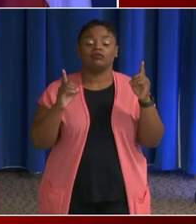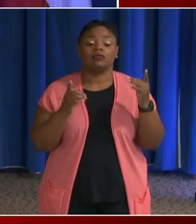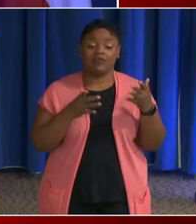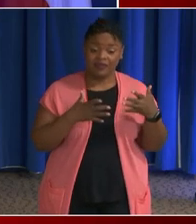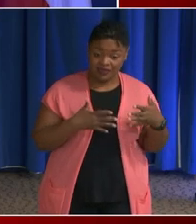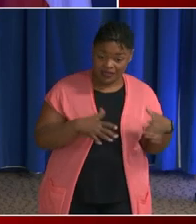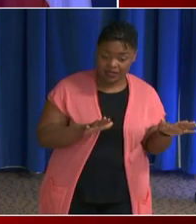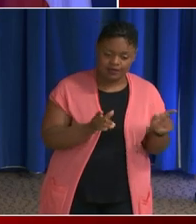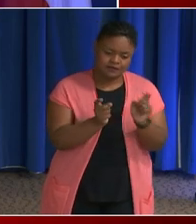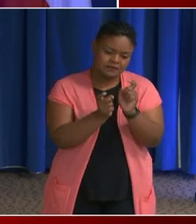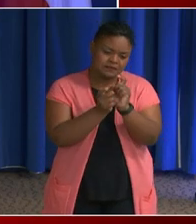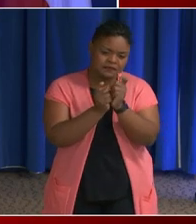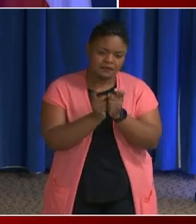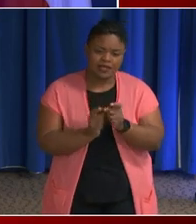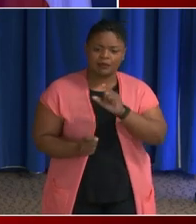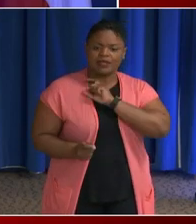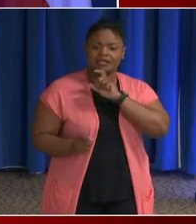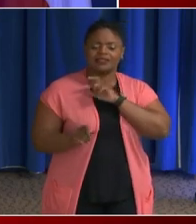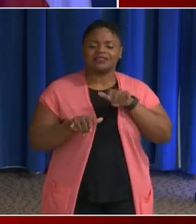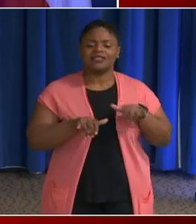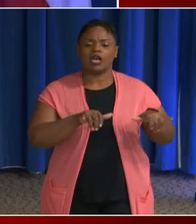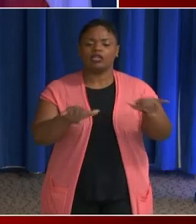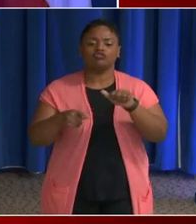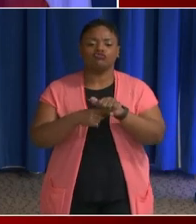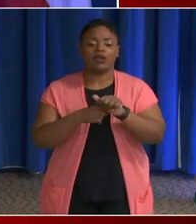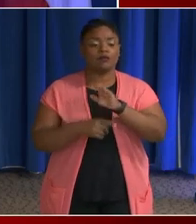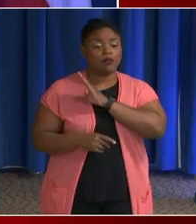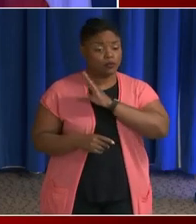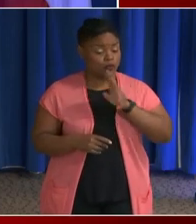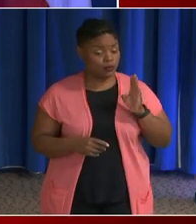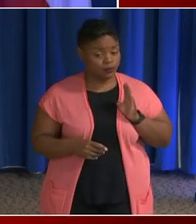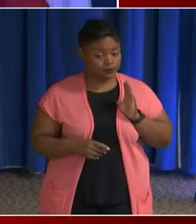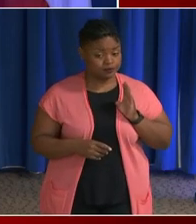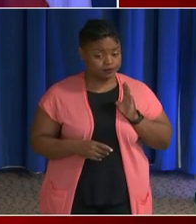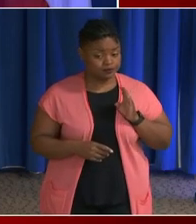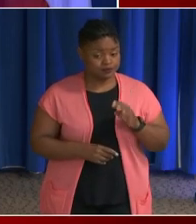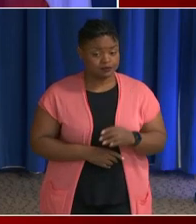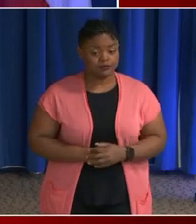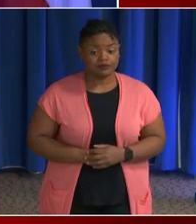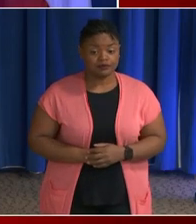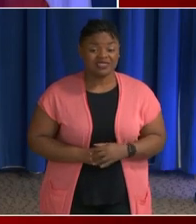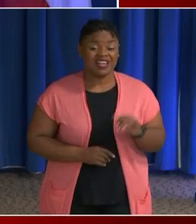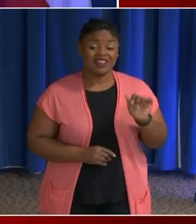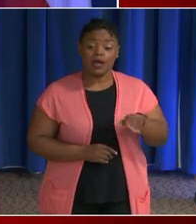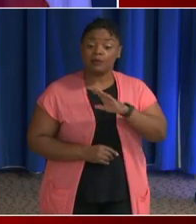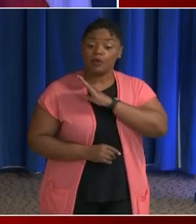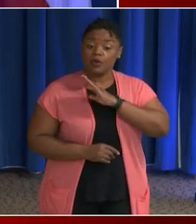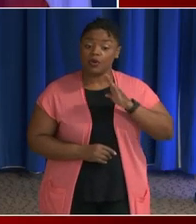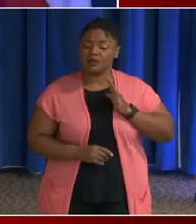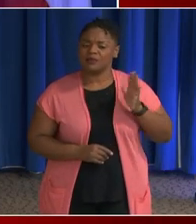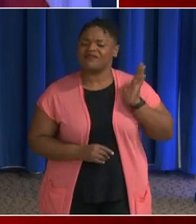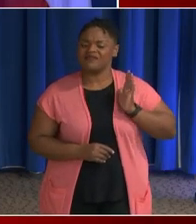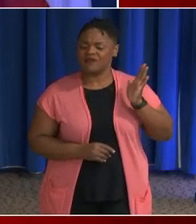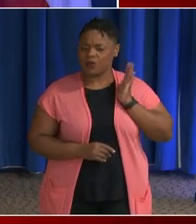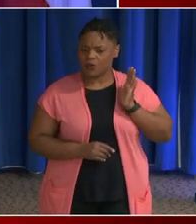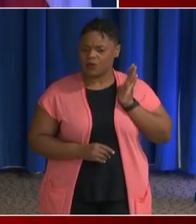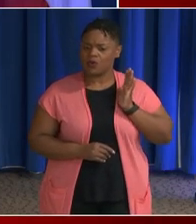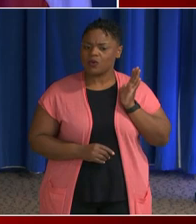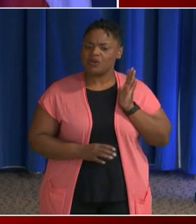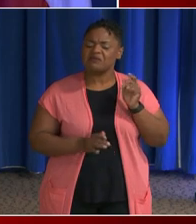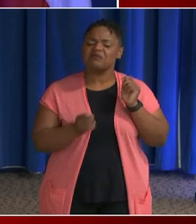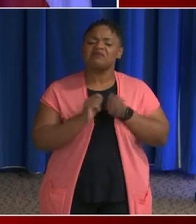and Training Board. The POST Board, Police Officer Standards and Training Board, was a reform adopted by the council in the